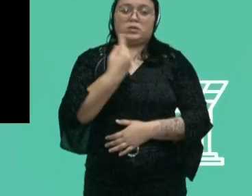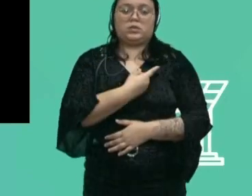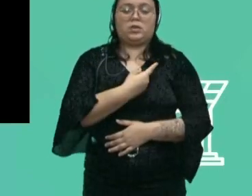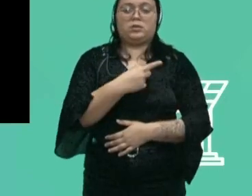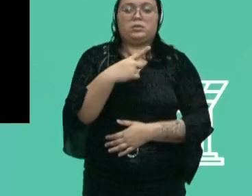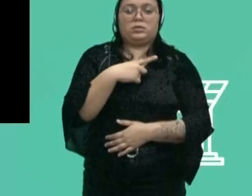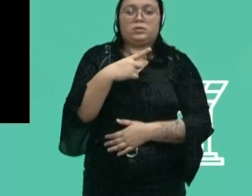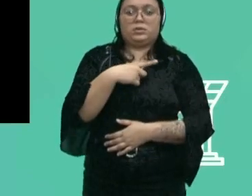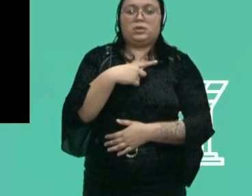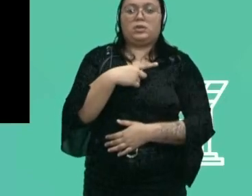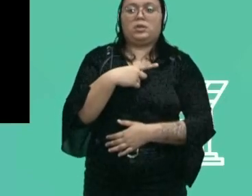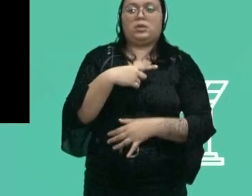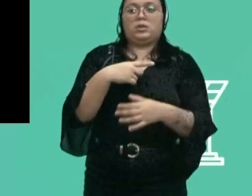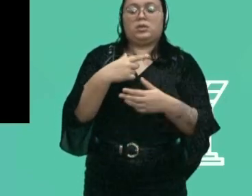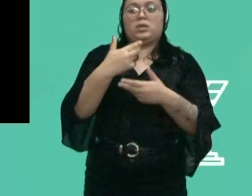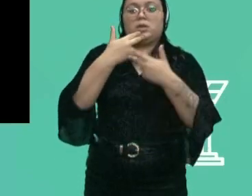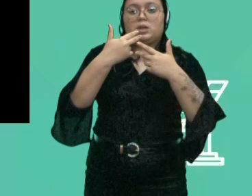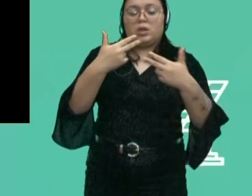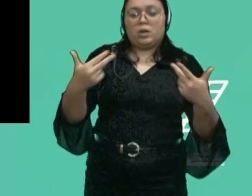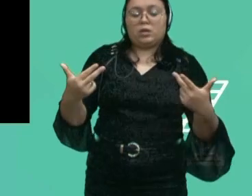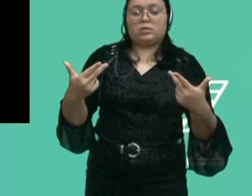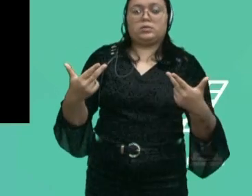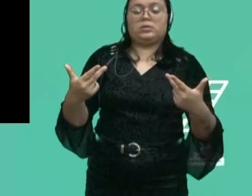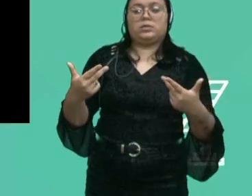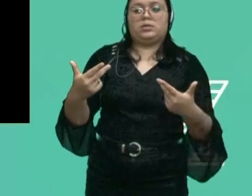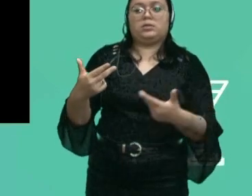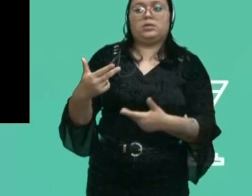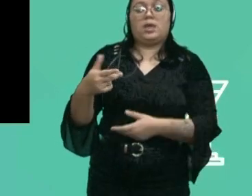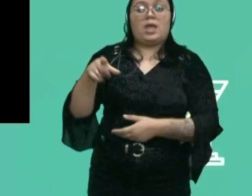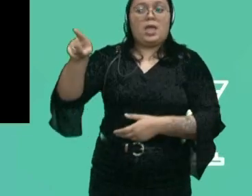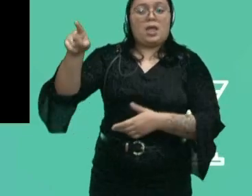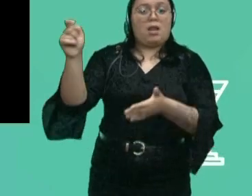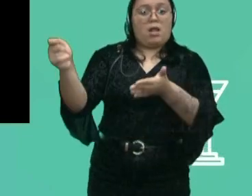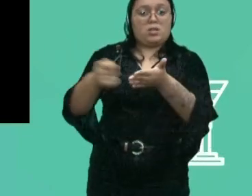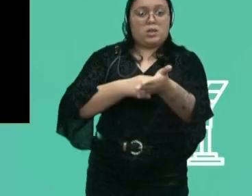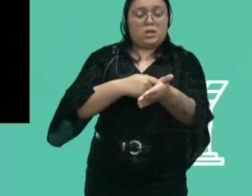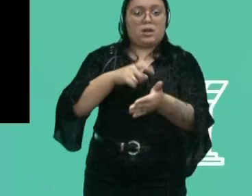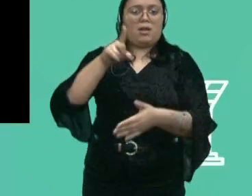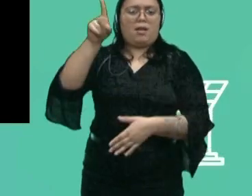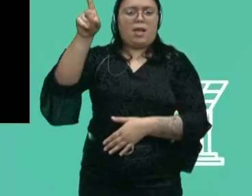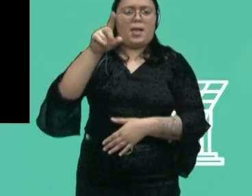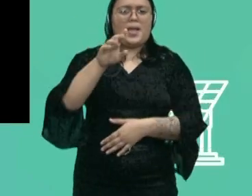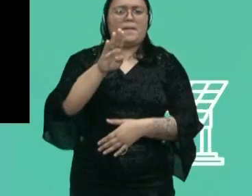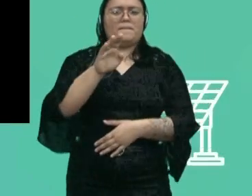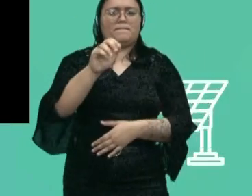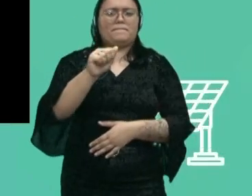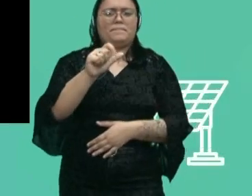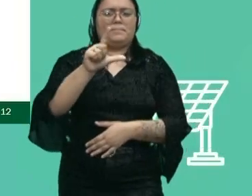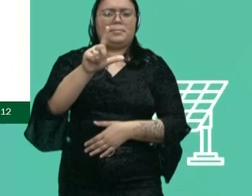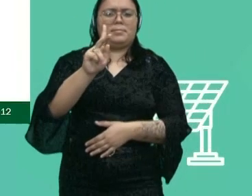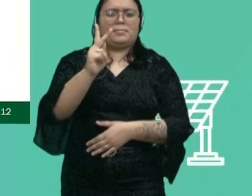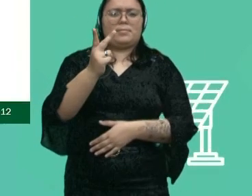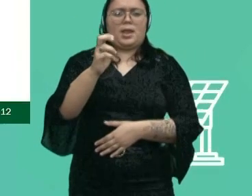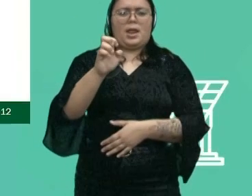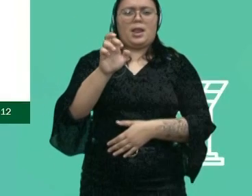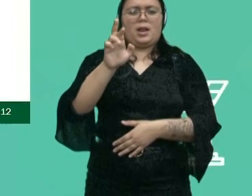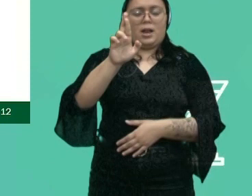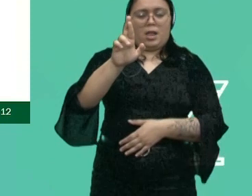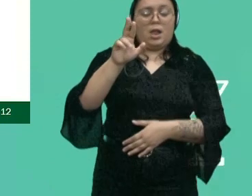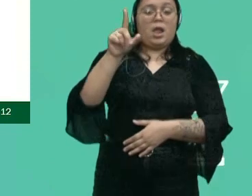President Biden signed into law a bipartisan infrastructure bill, also known as the Infrastructure Investment and Jobs Act. So this